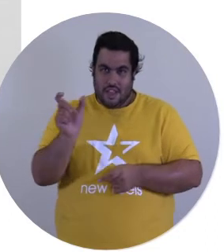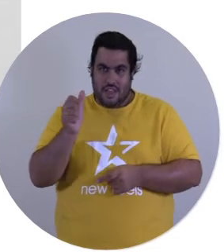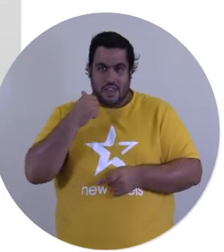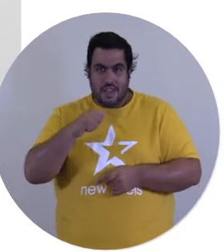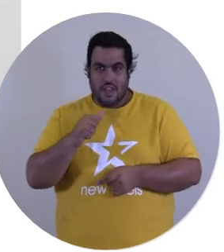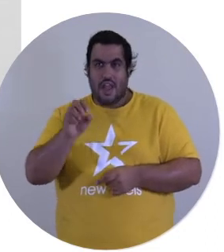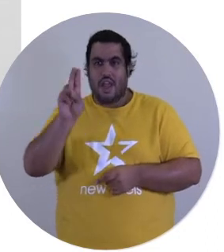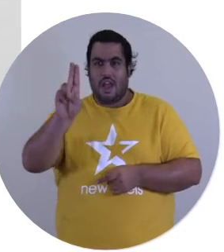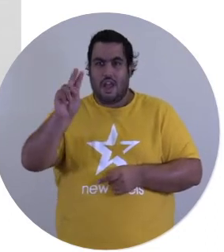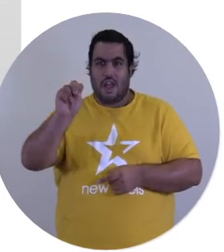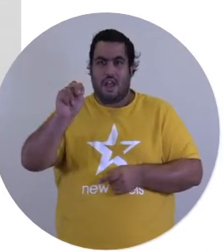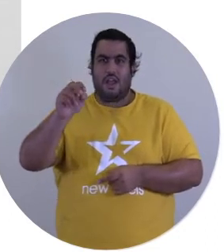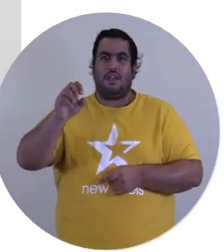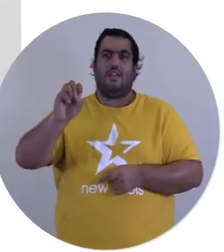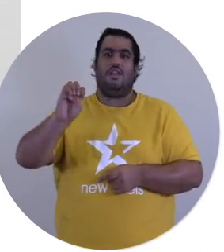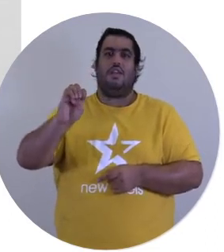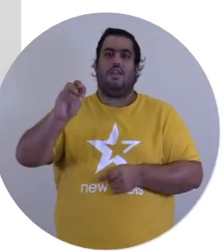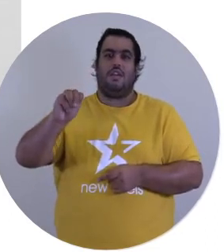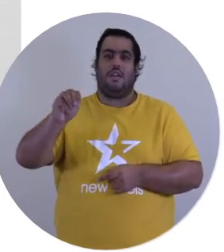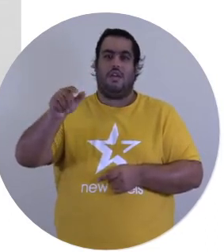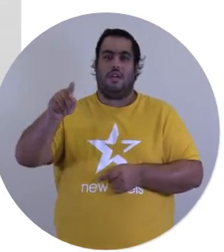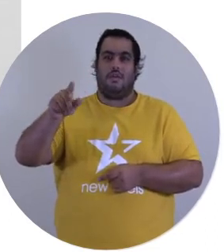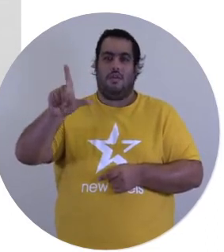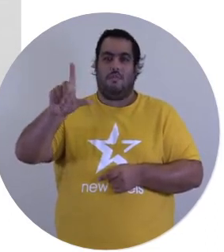when I want to use it in a sentence, I would say the